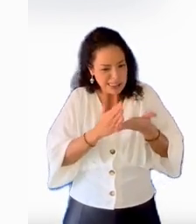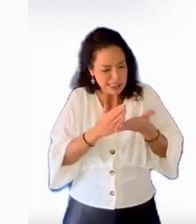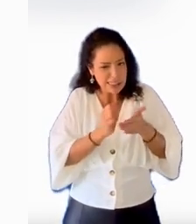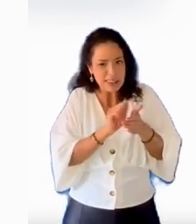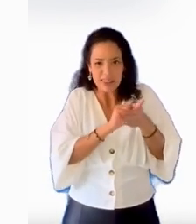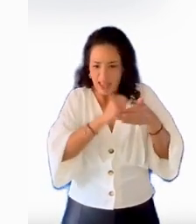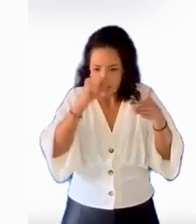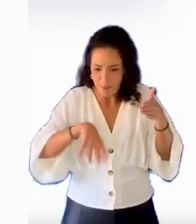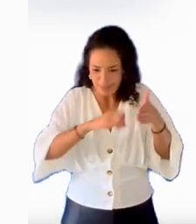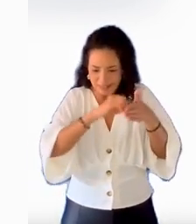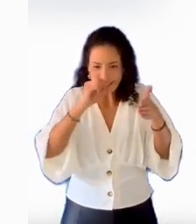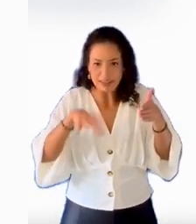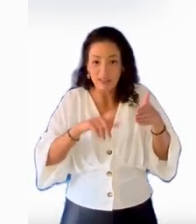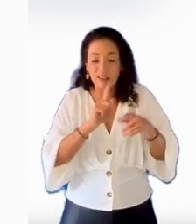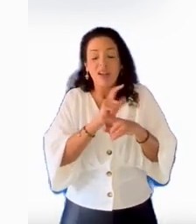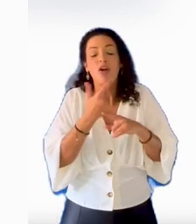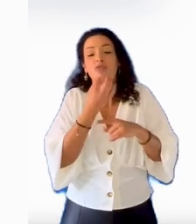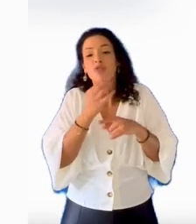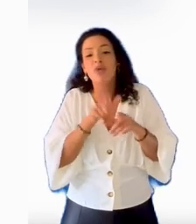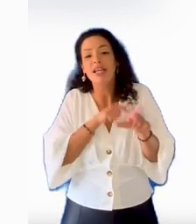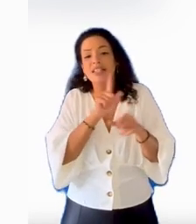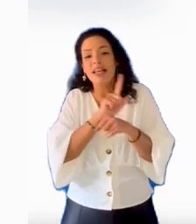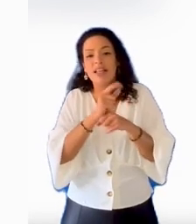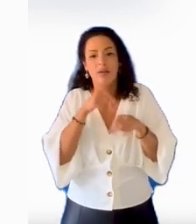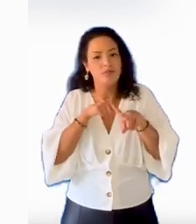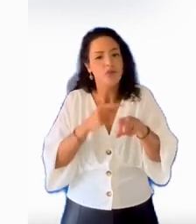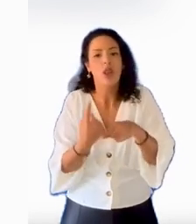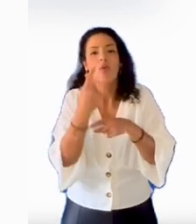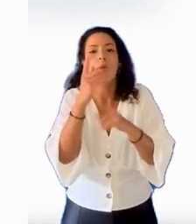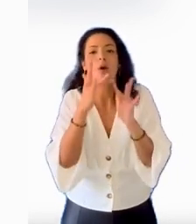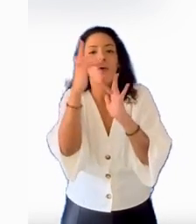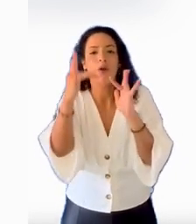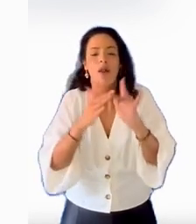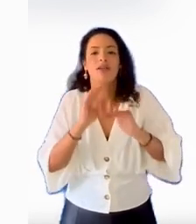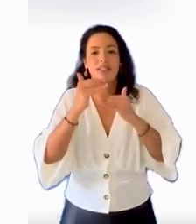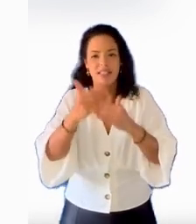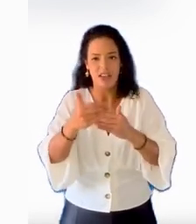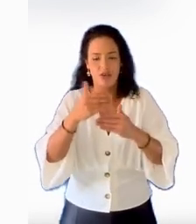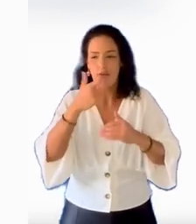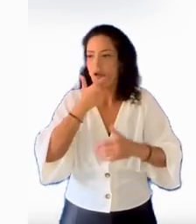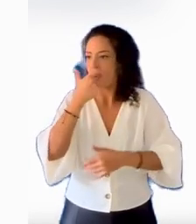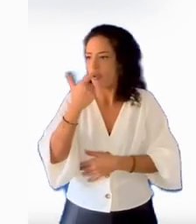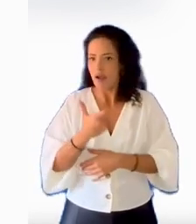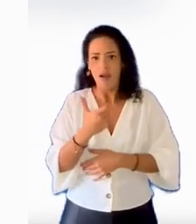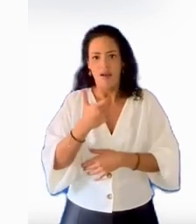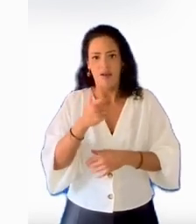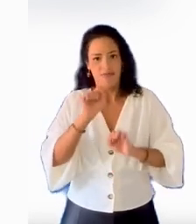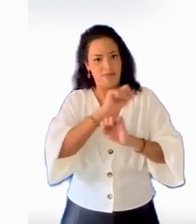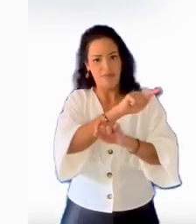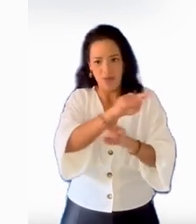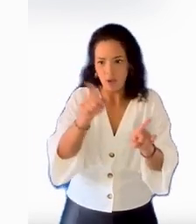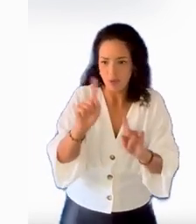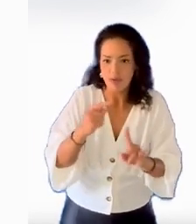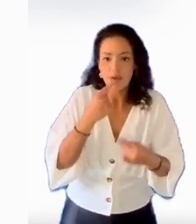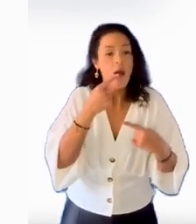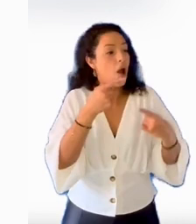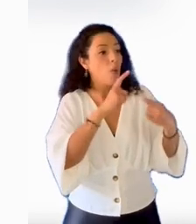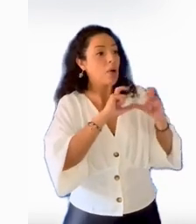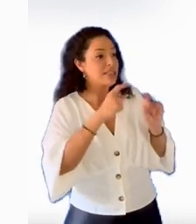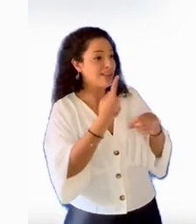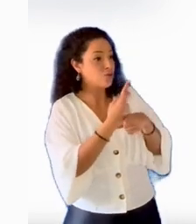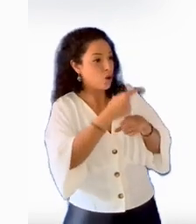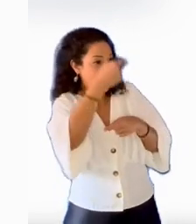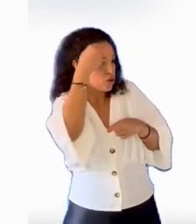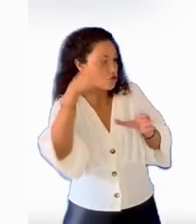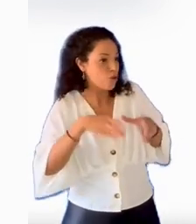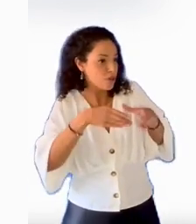years later, during the pandemic, I provided them with a follow-up online session and was amazed to find, in their words, "We still talk about